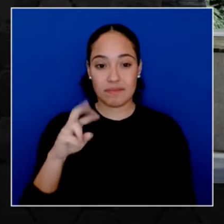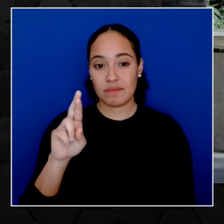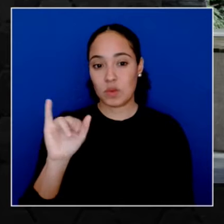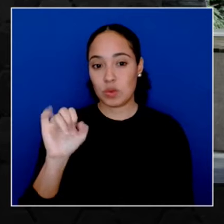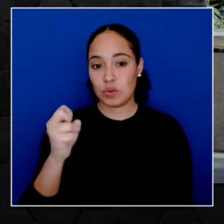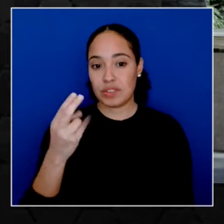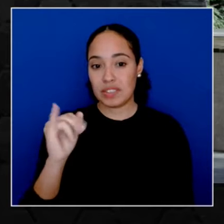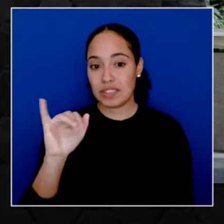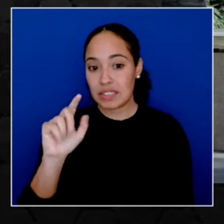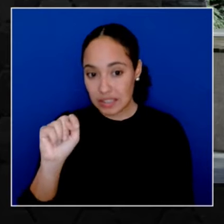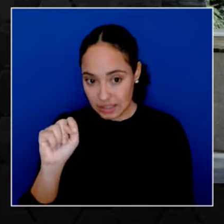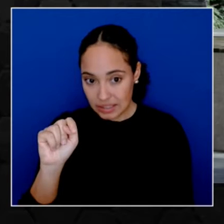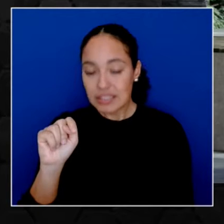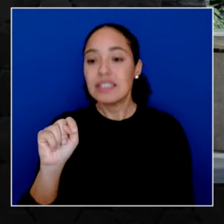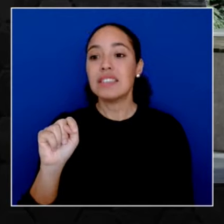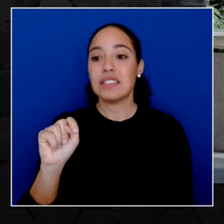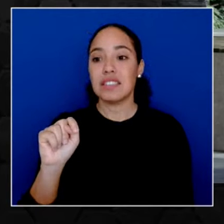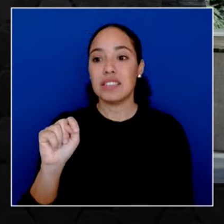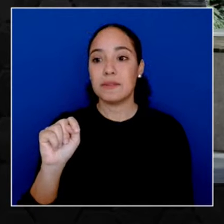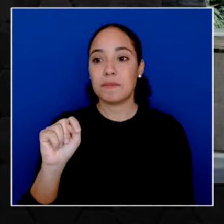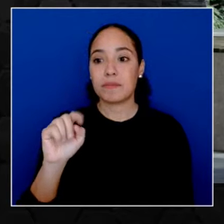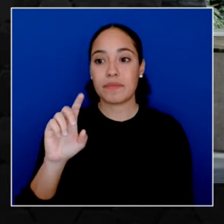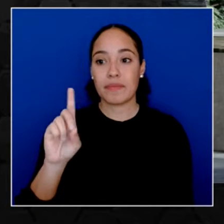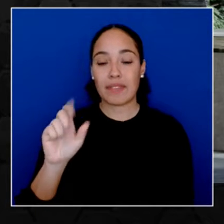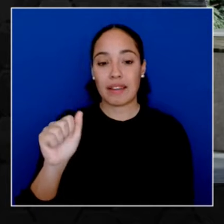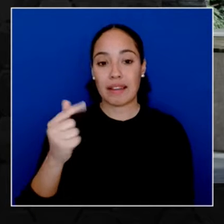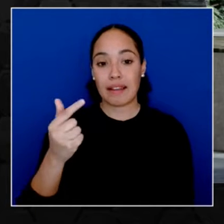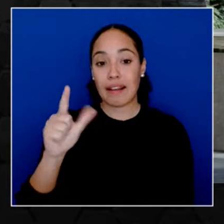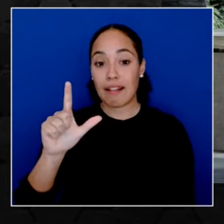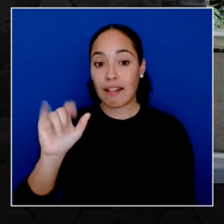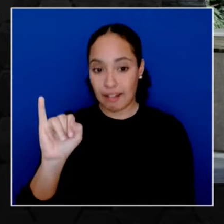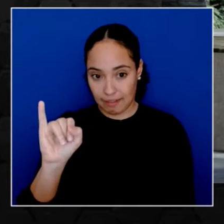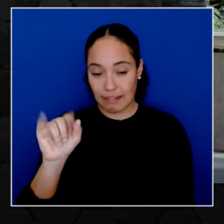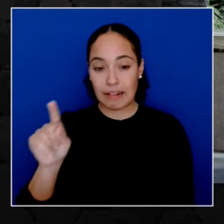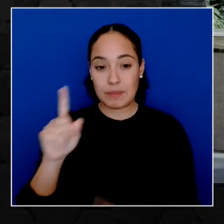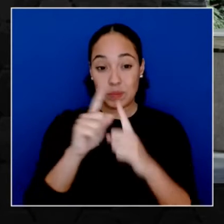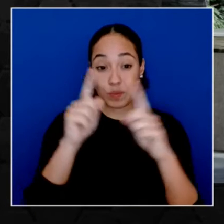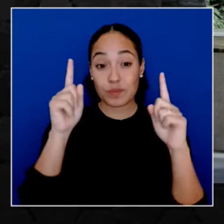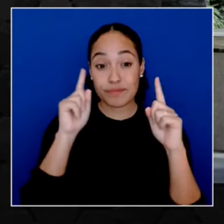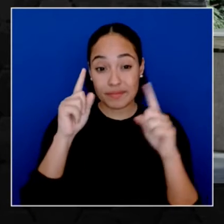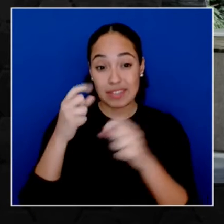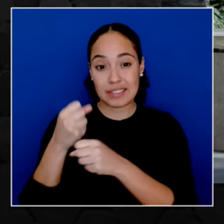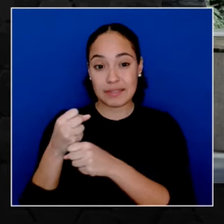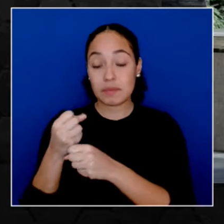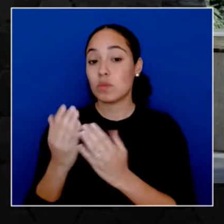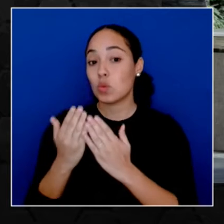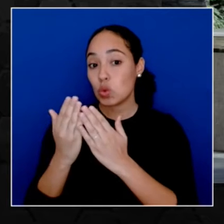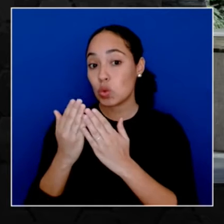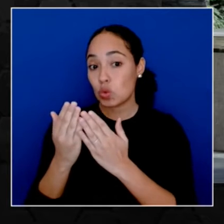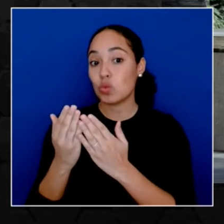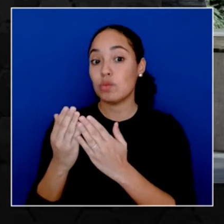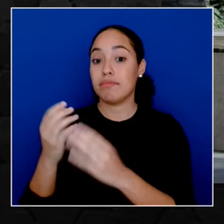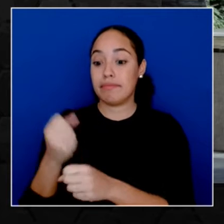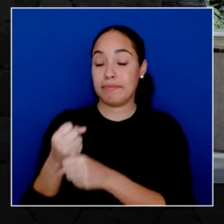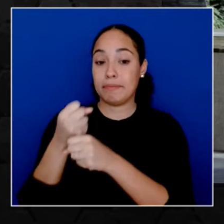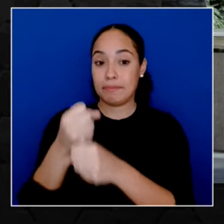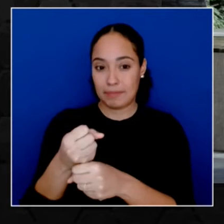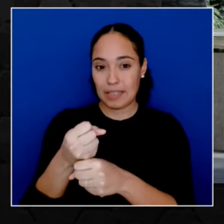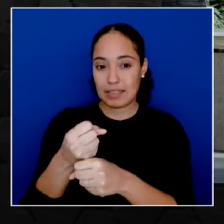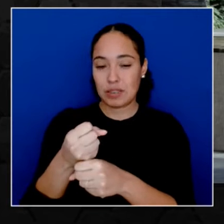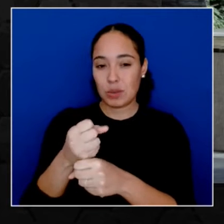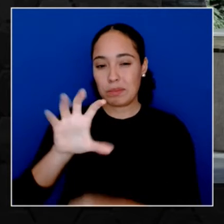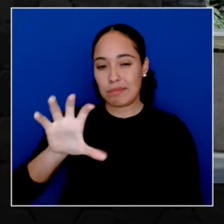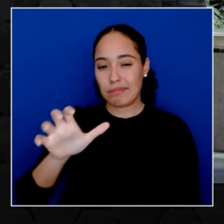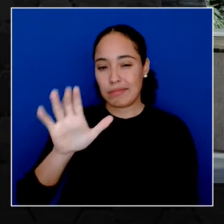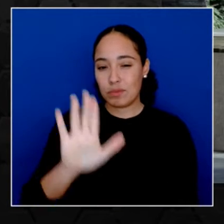Ambassador from India. I'm also a high school student and a 3-time TED speaker. I particularly love working with